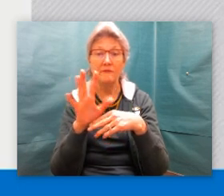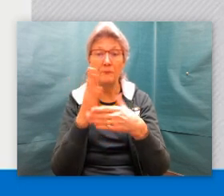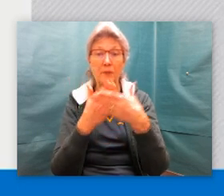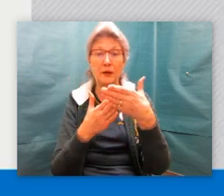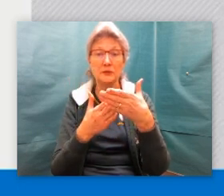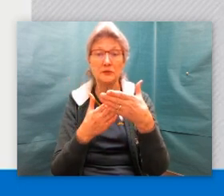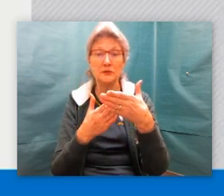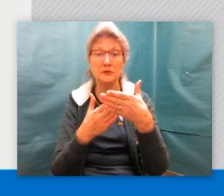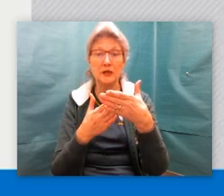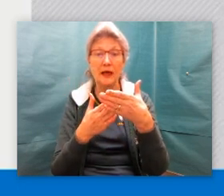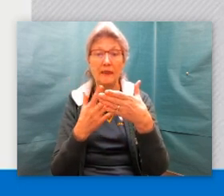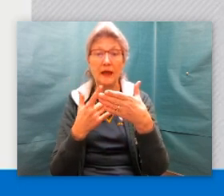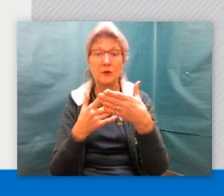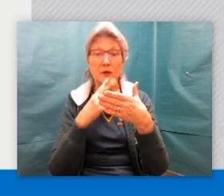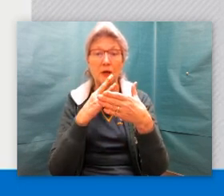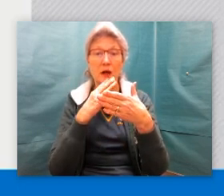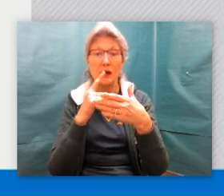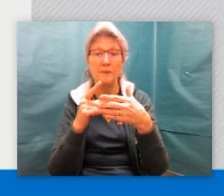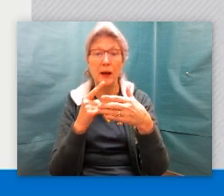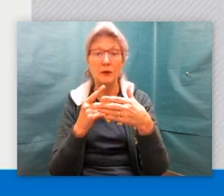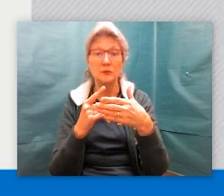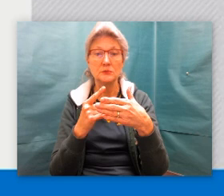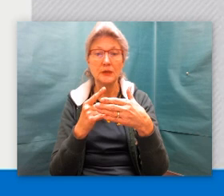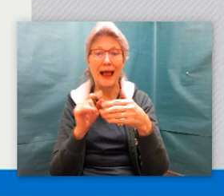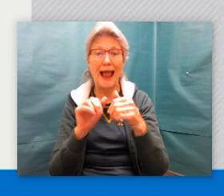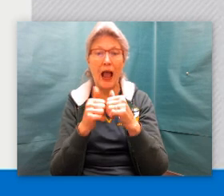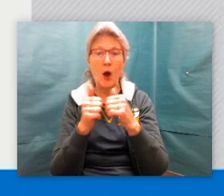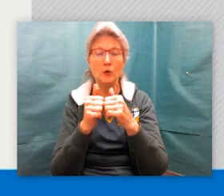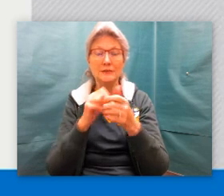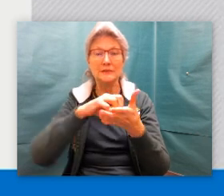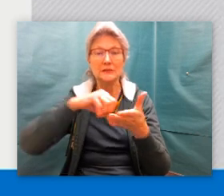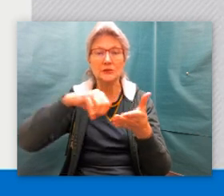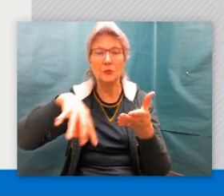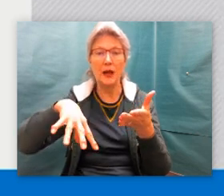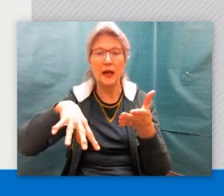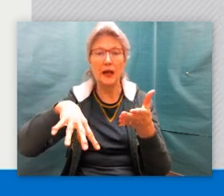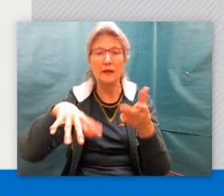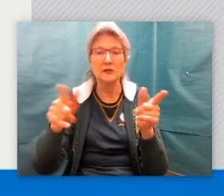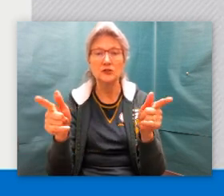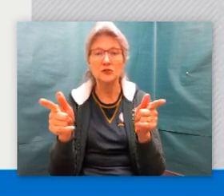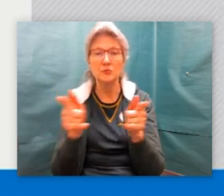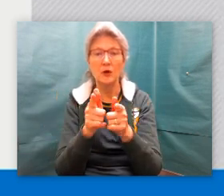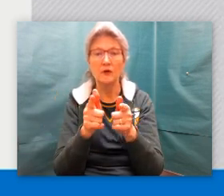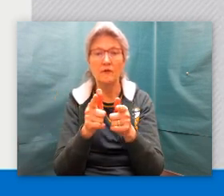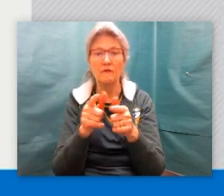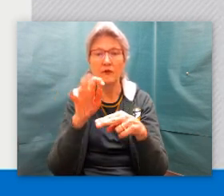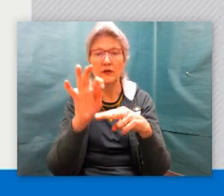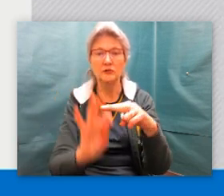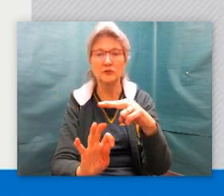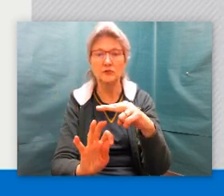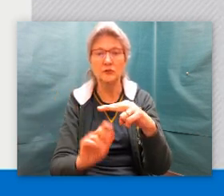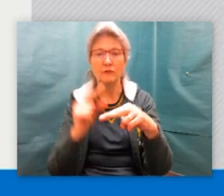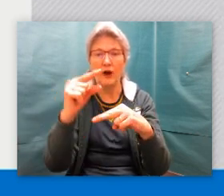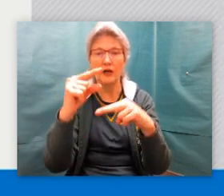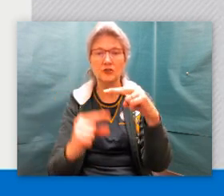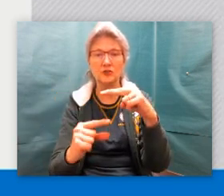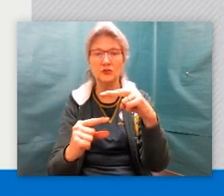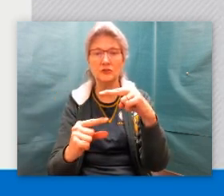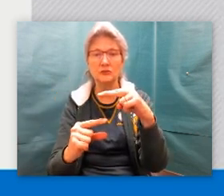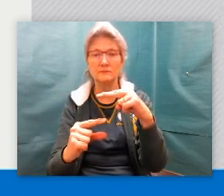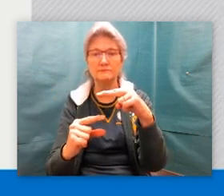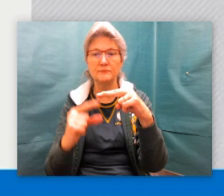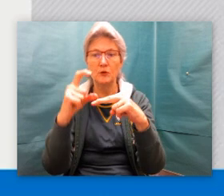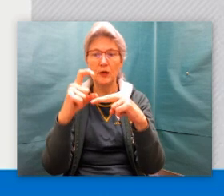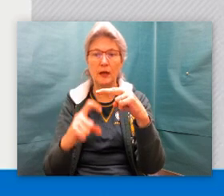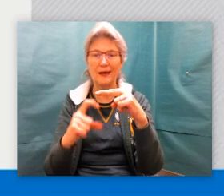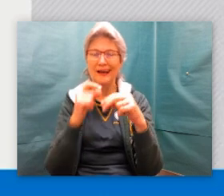parts. And then we're going to talk about how to take away the smaller fraction. So let me finish filling in. I know that's not